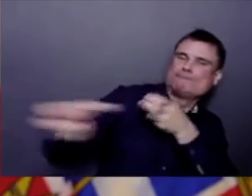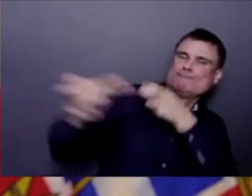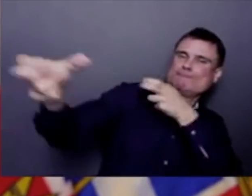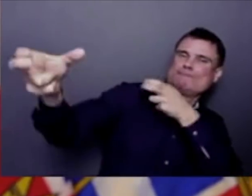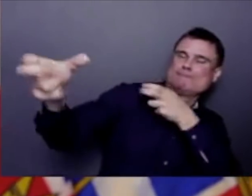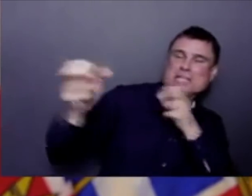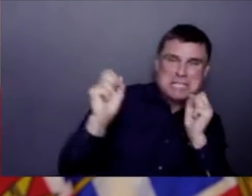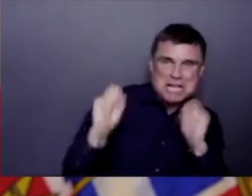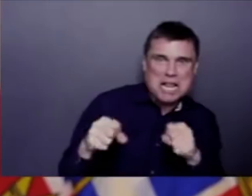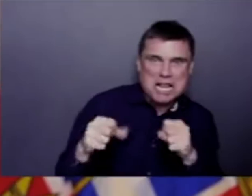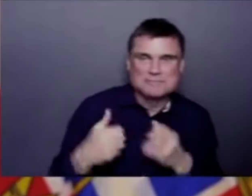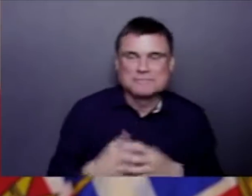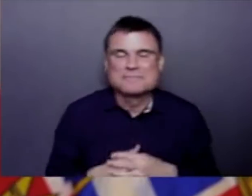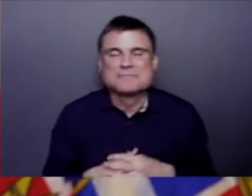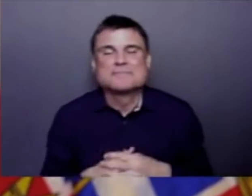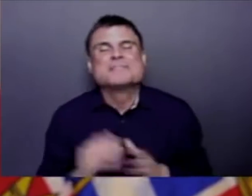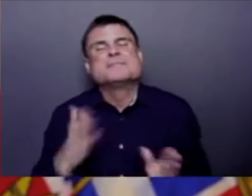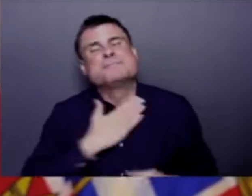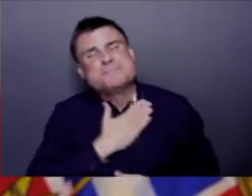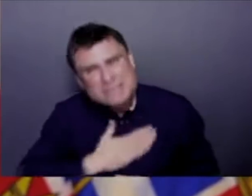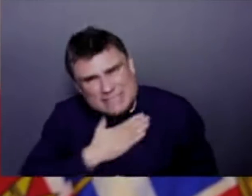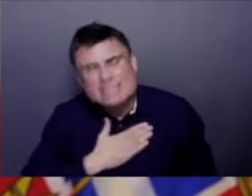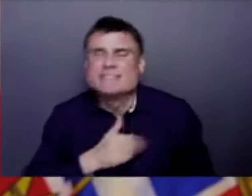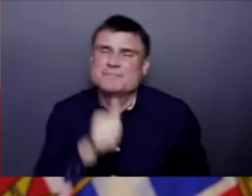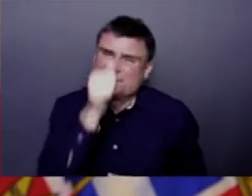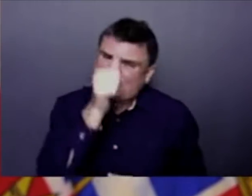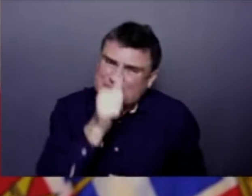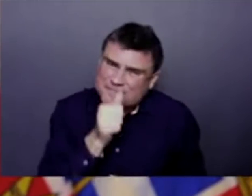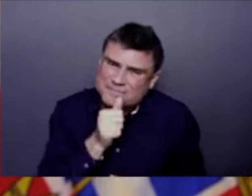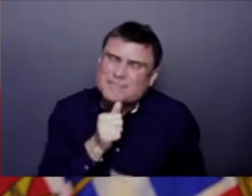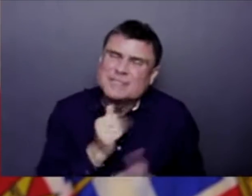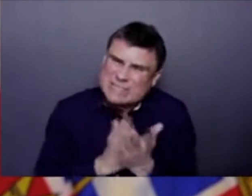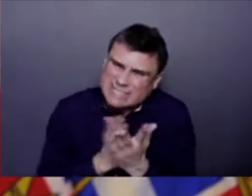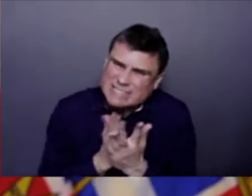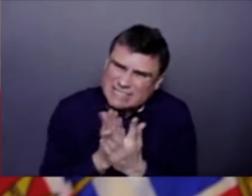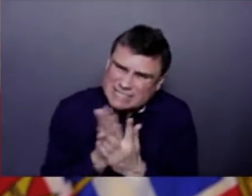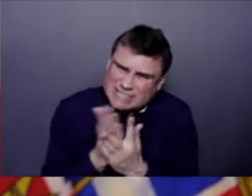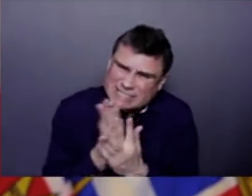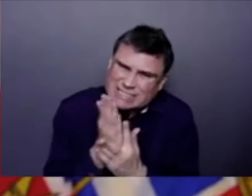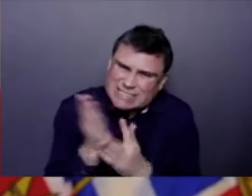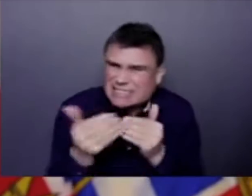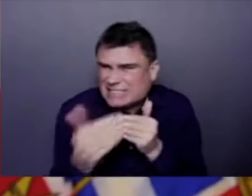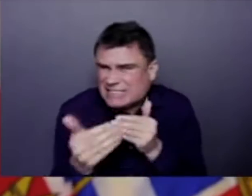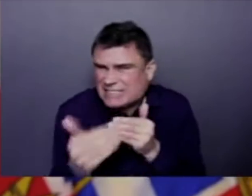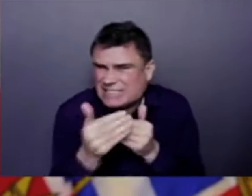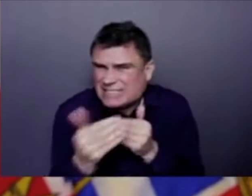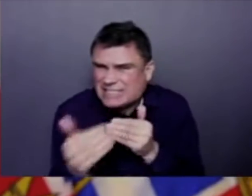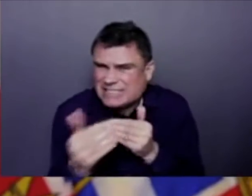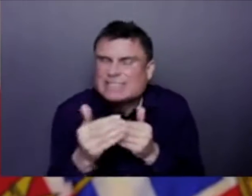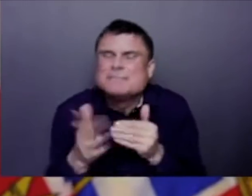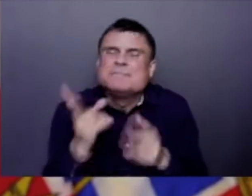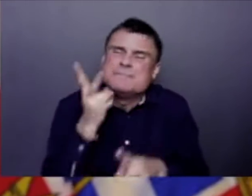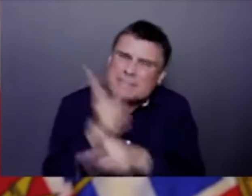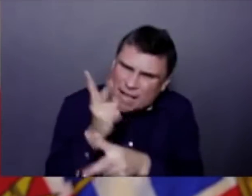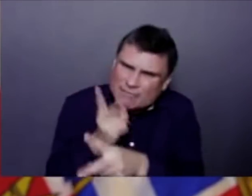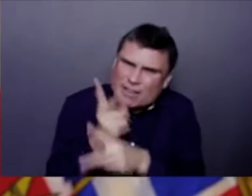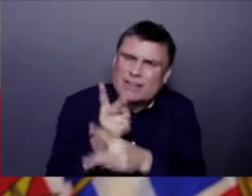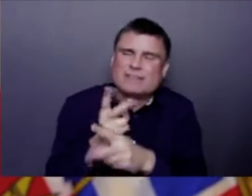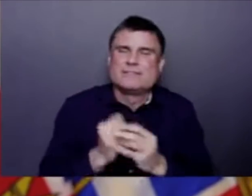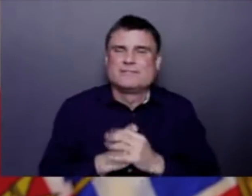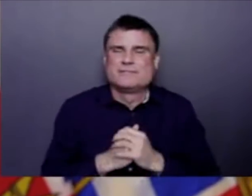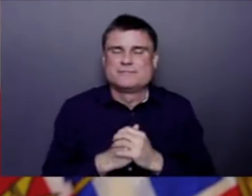next hard few weeks. Every person in our province now is a COVID-19